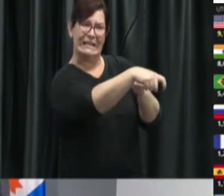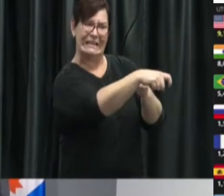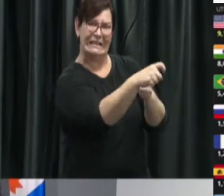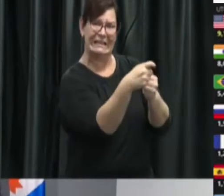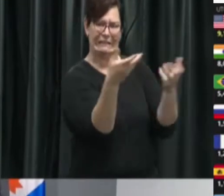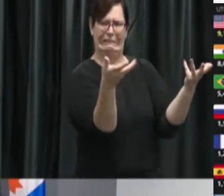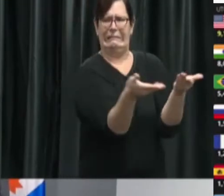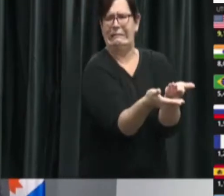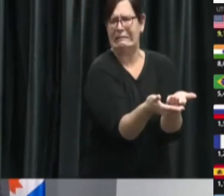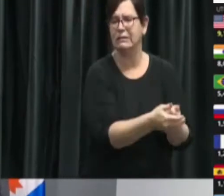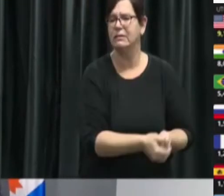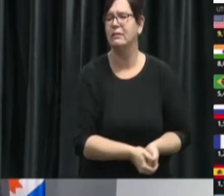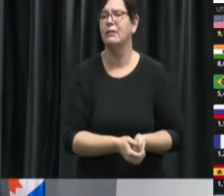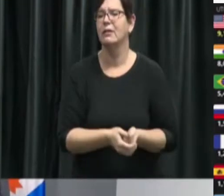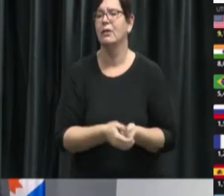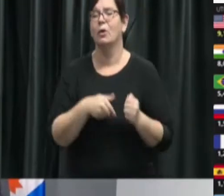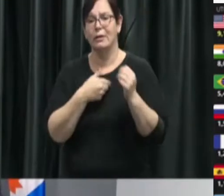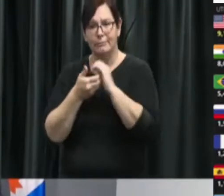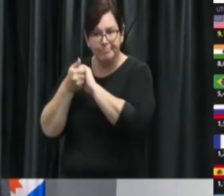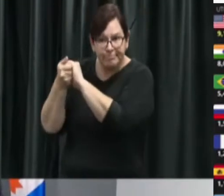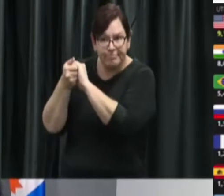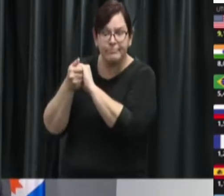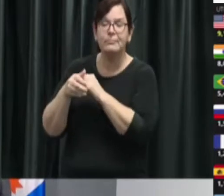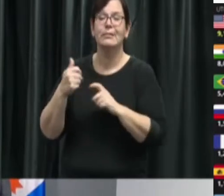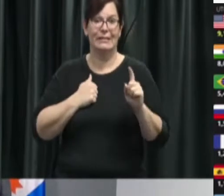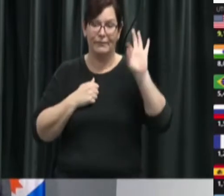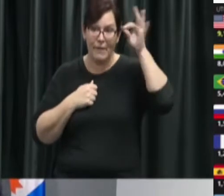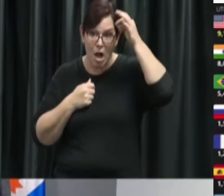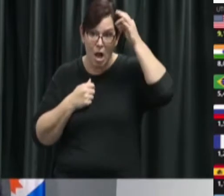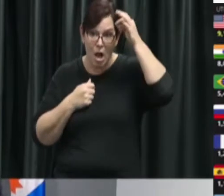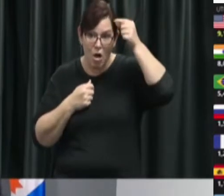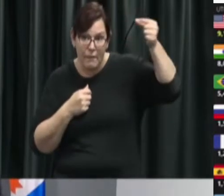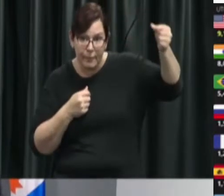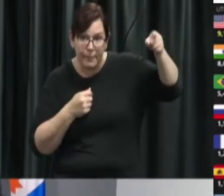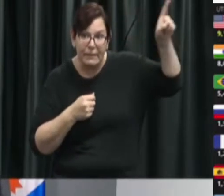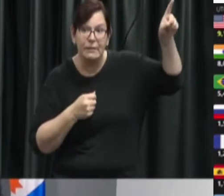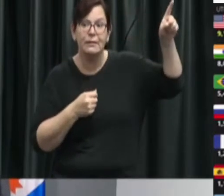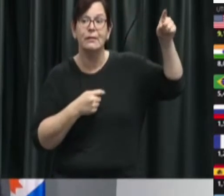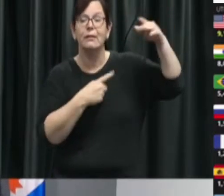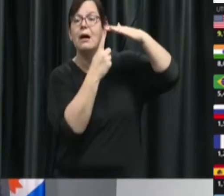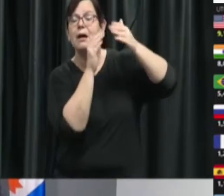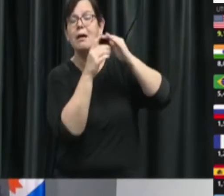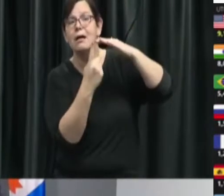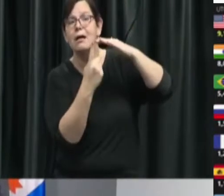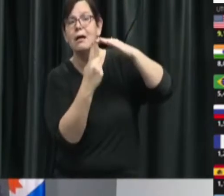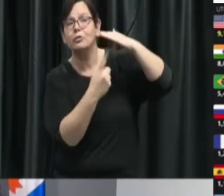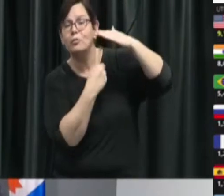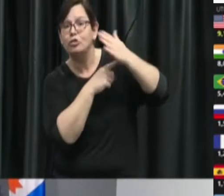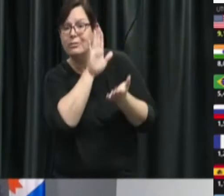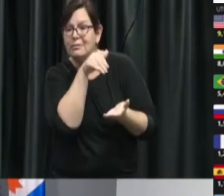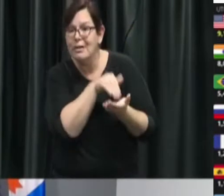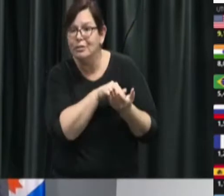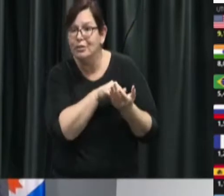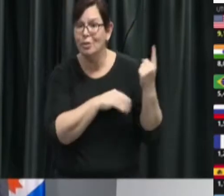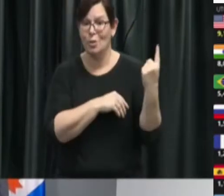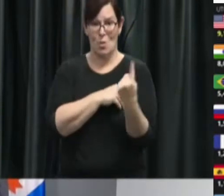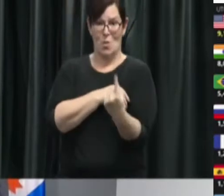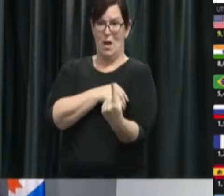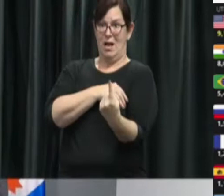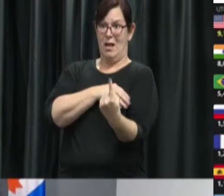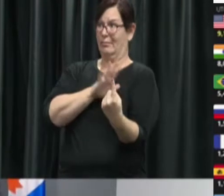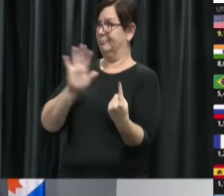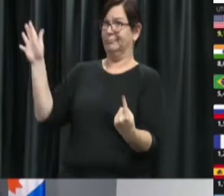Canada to open up a COVID-19 isolation site, the first of its kind in Canada, for people who can't safely